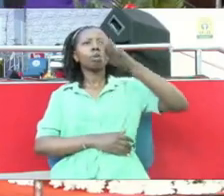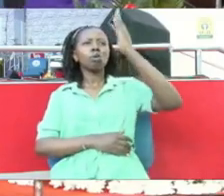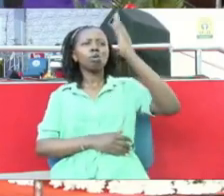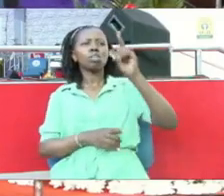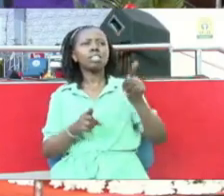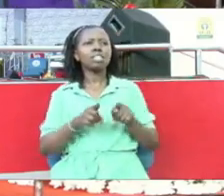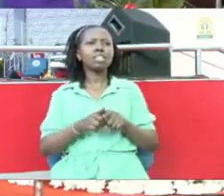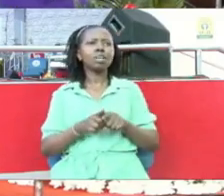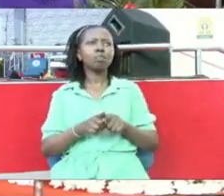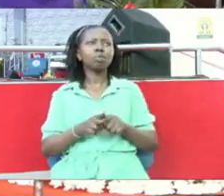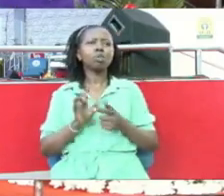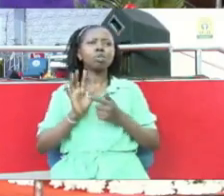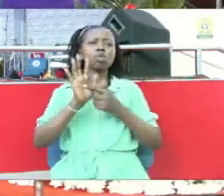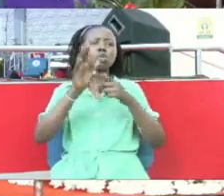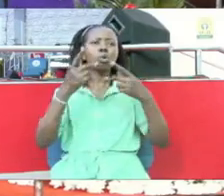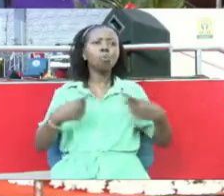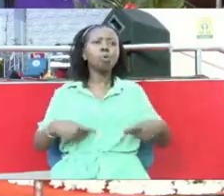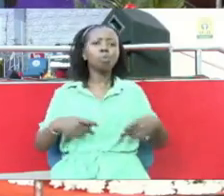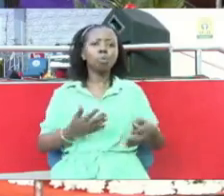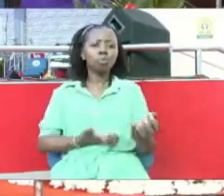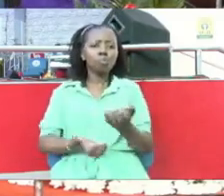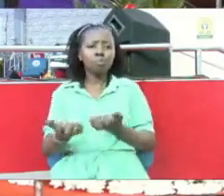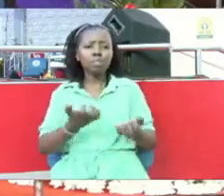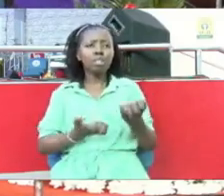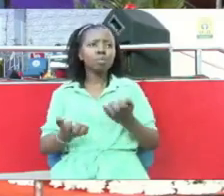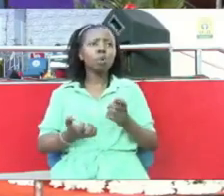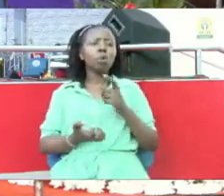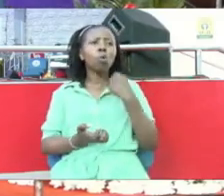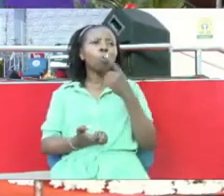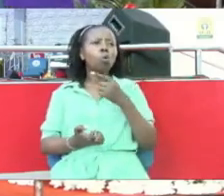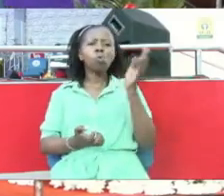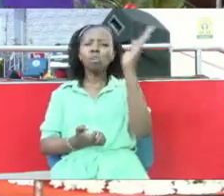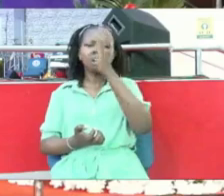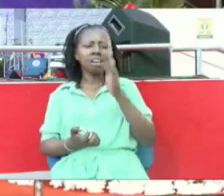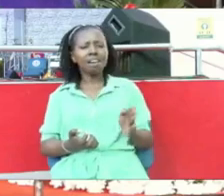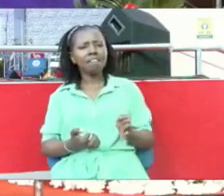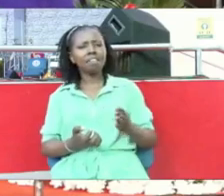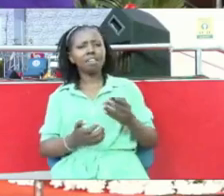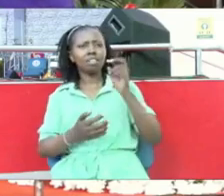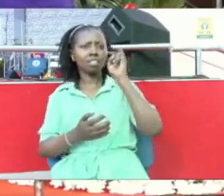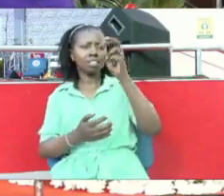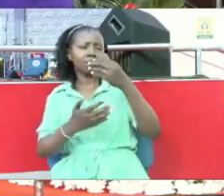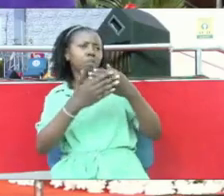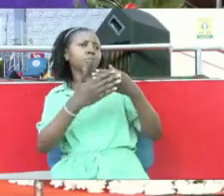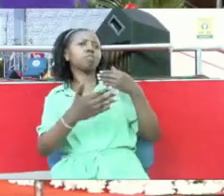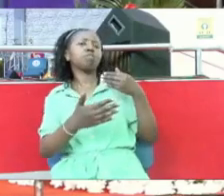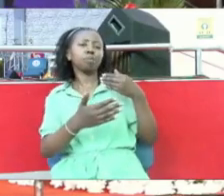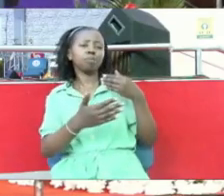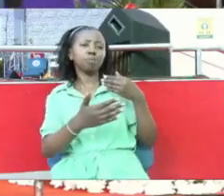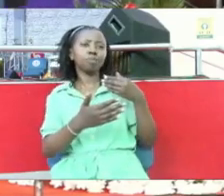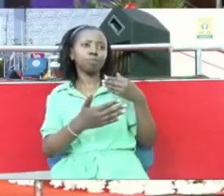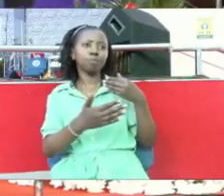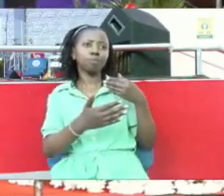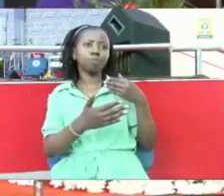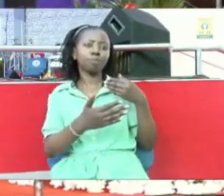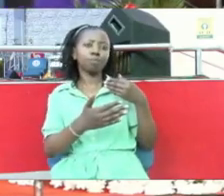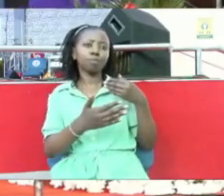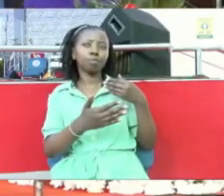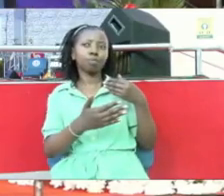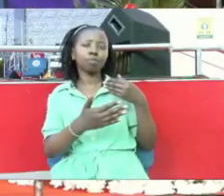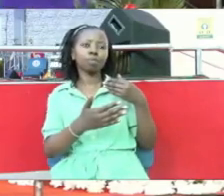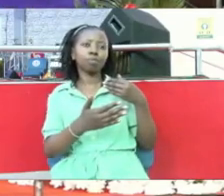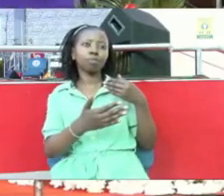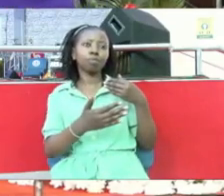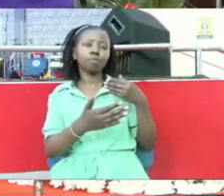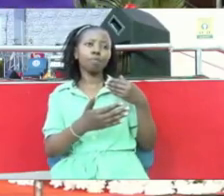up business people that you have never seen in the past. Ameinua wanabiashara ambao hujawahi waona hapo awali.